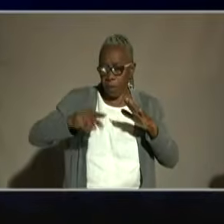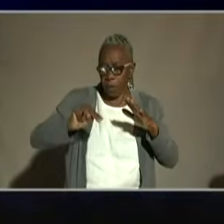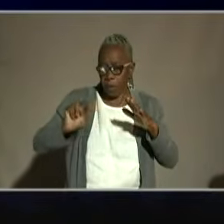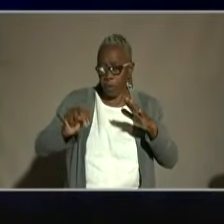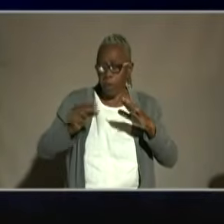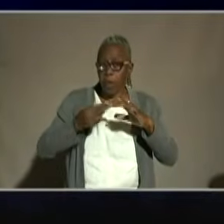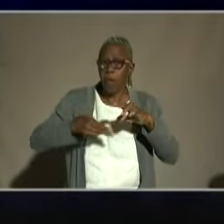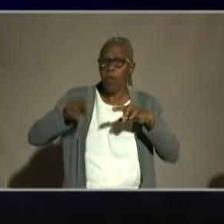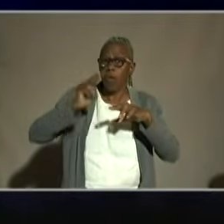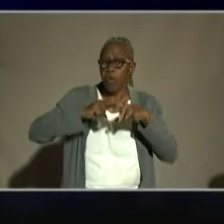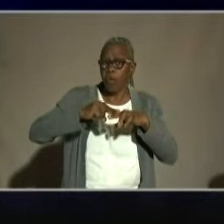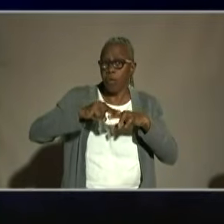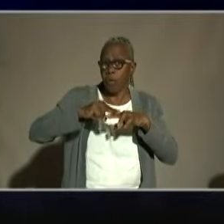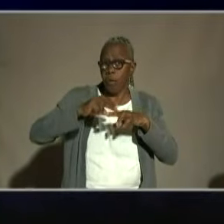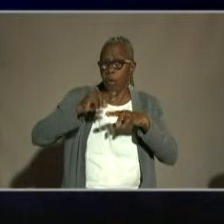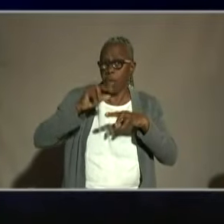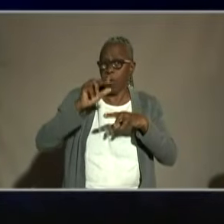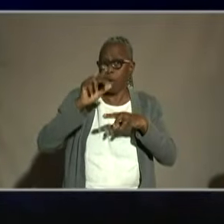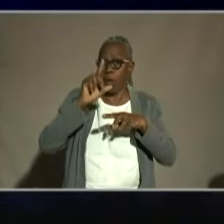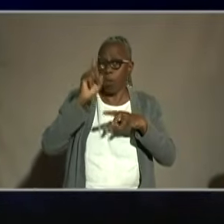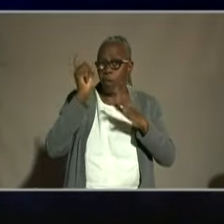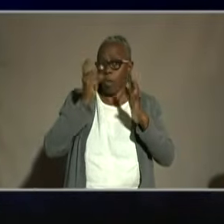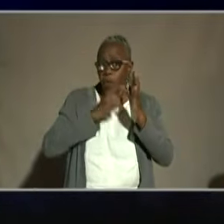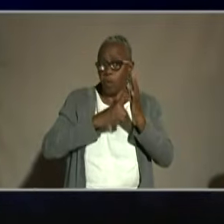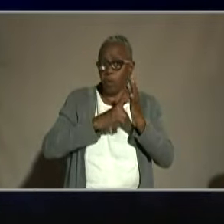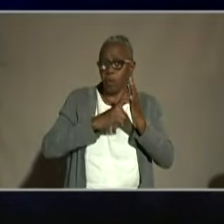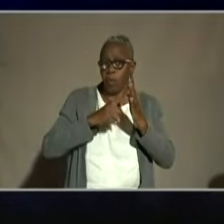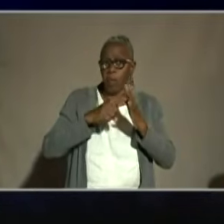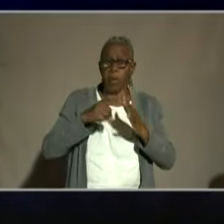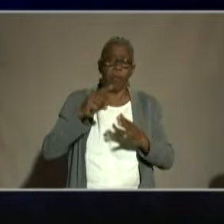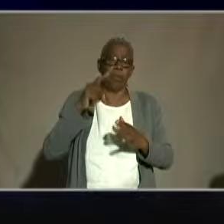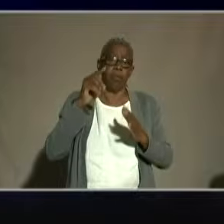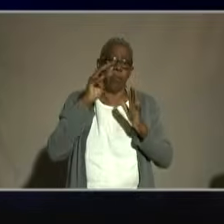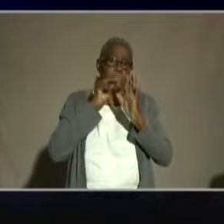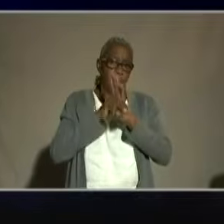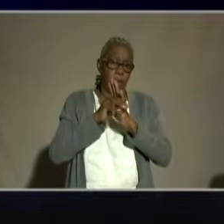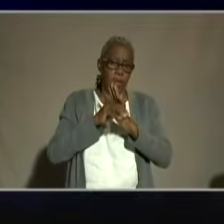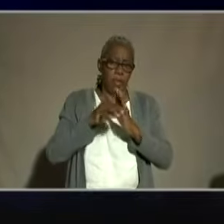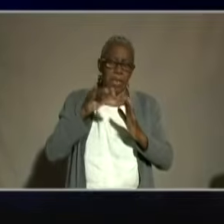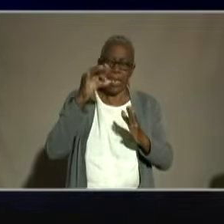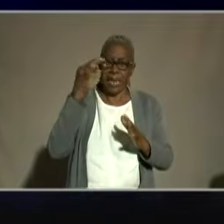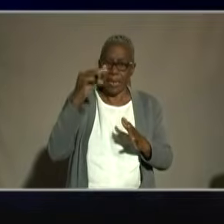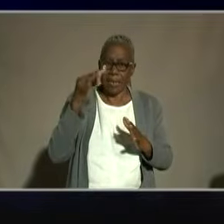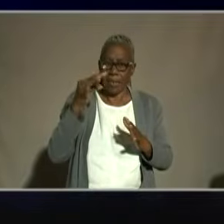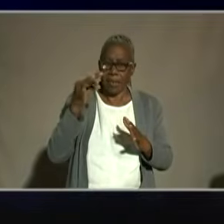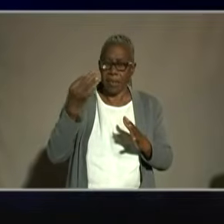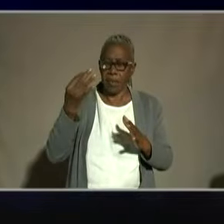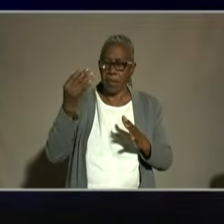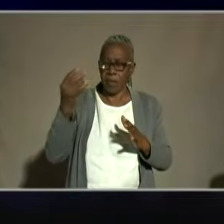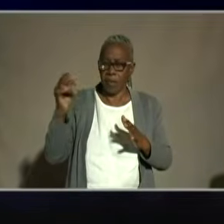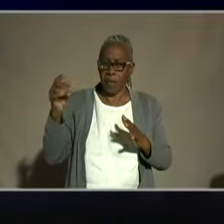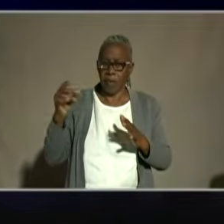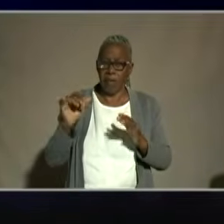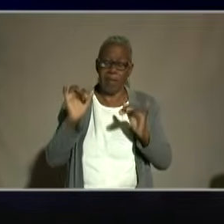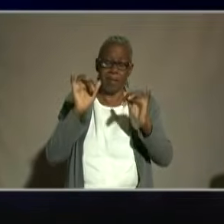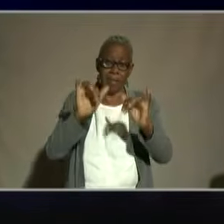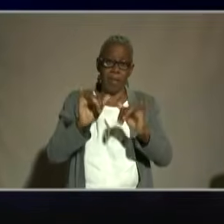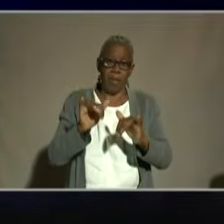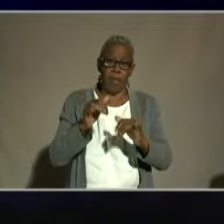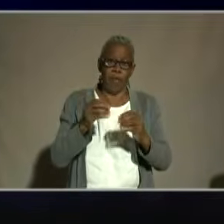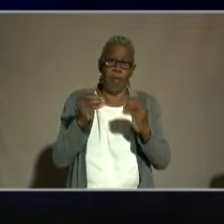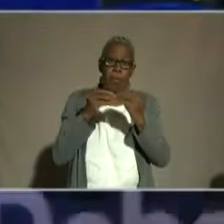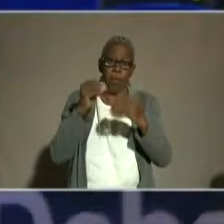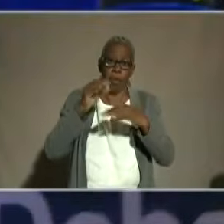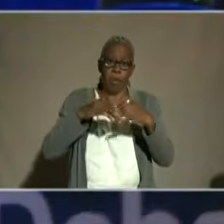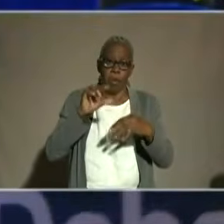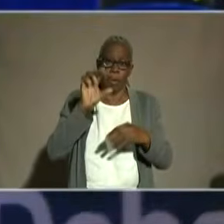over 1,000 murders in 1997 and remained there for over 30 years. It is the